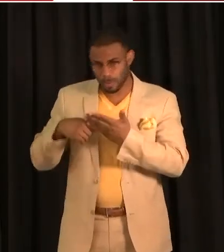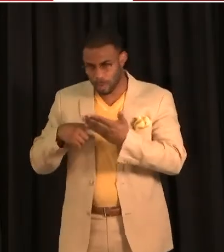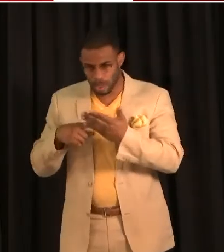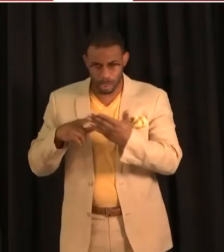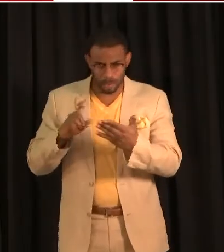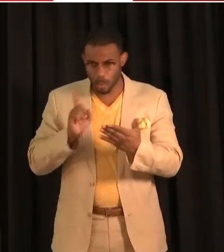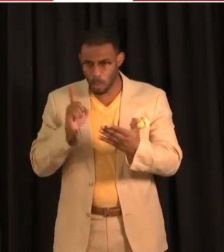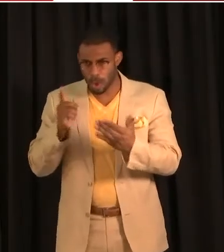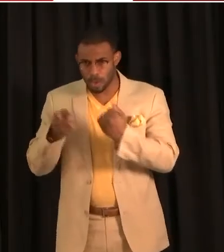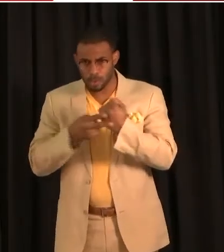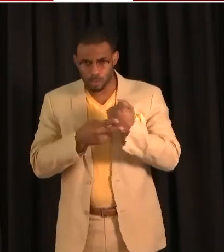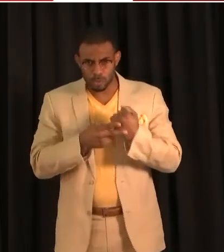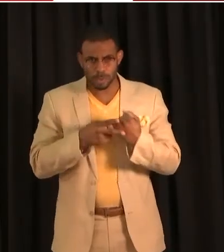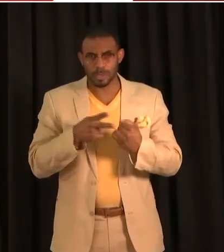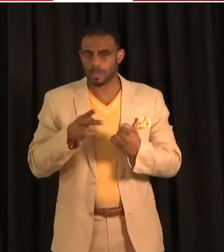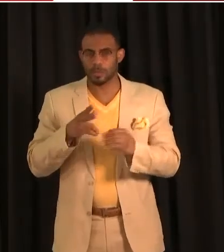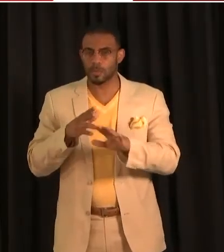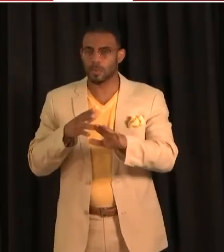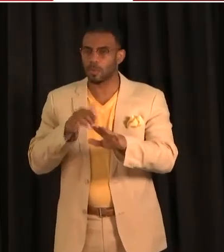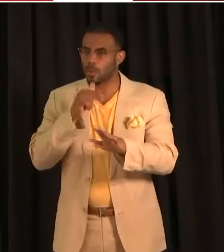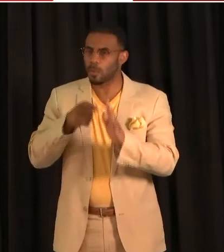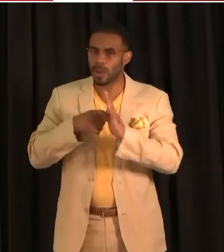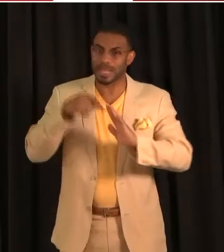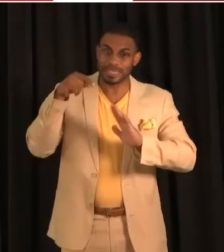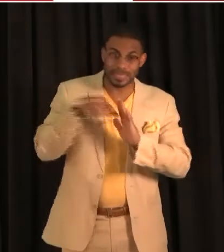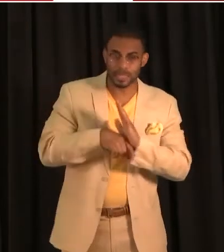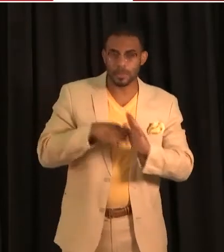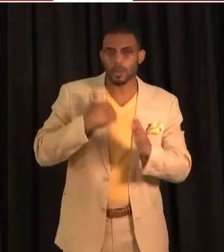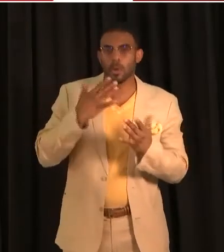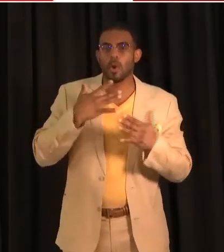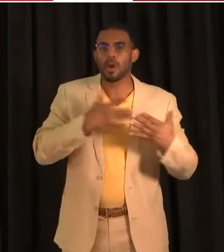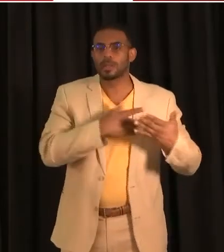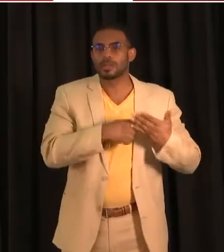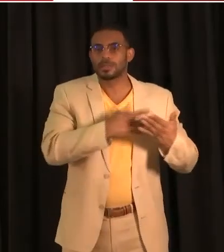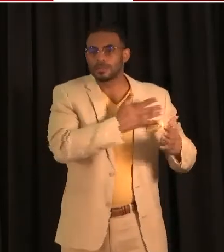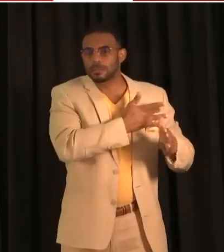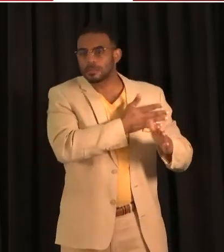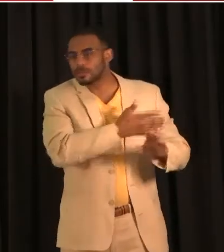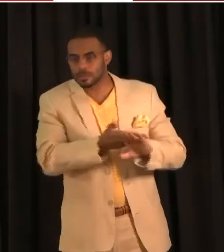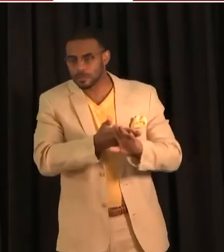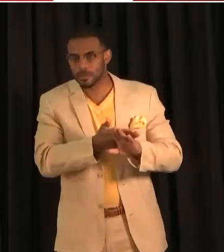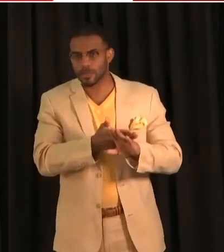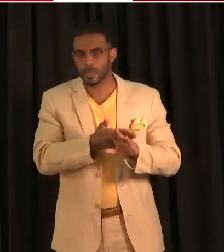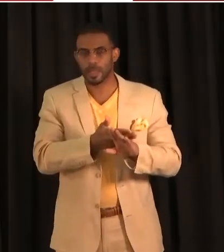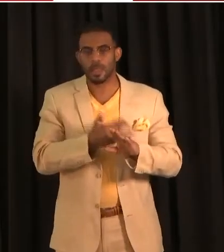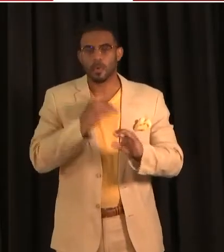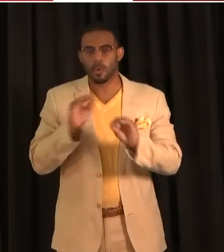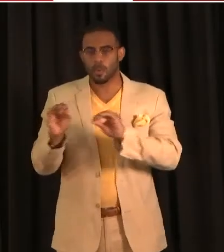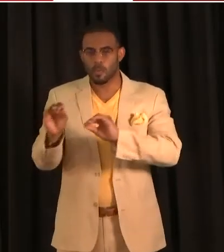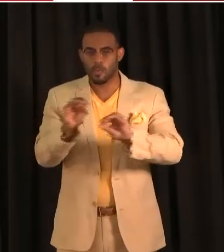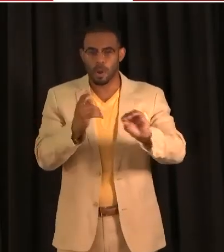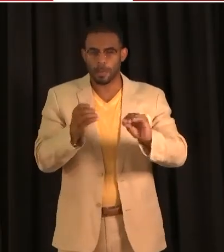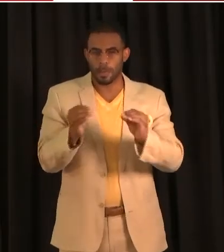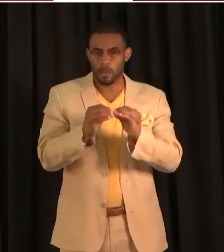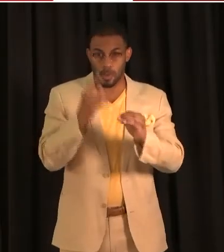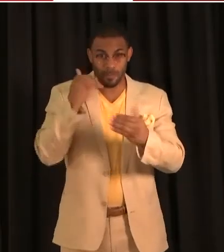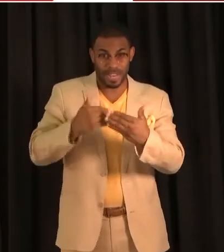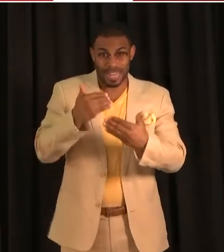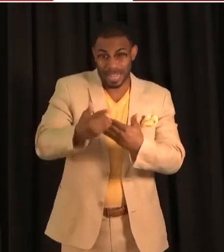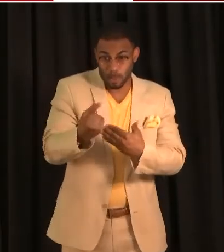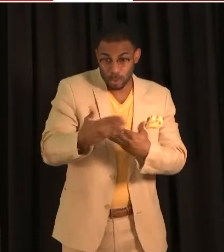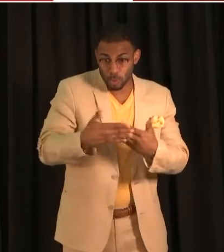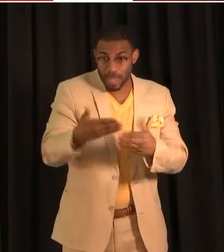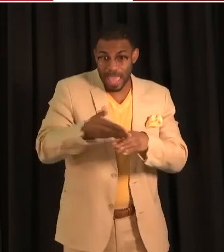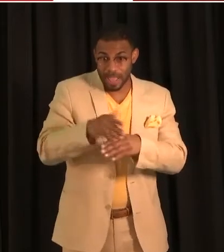weekend, does not require that and can be moved a little bit further, moved around a little bit more. In terms of